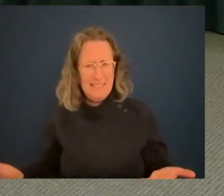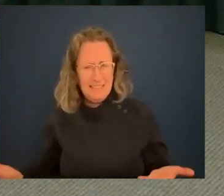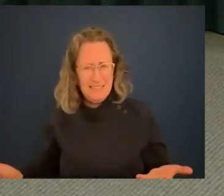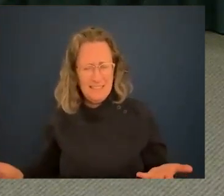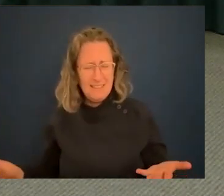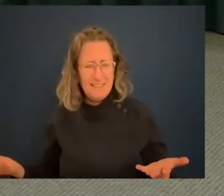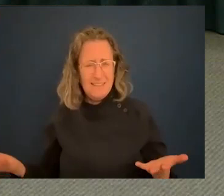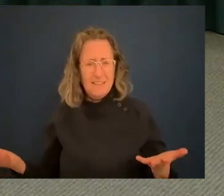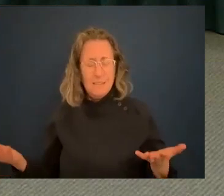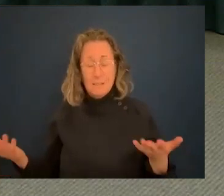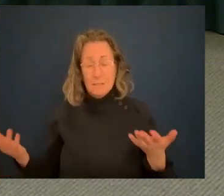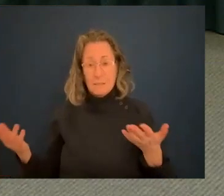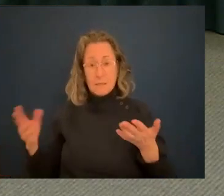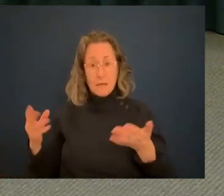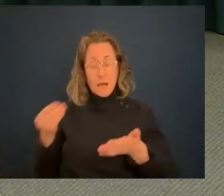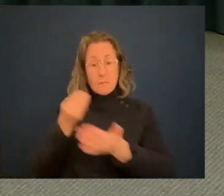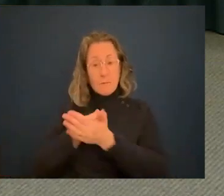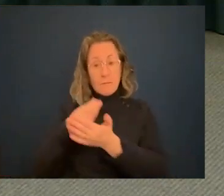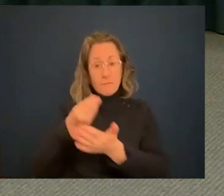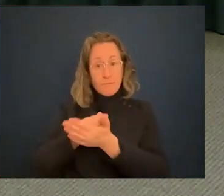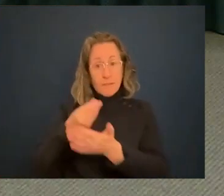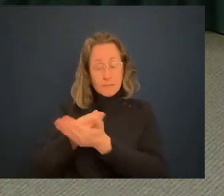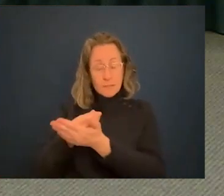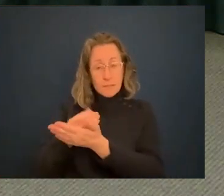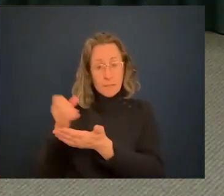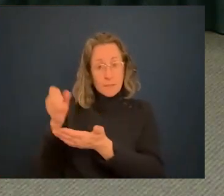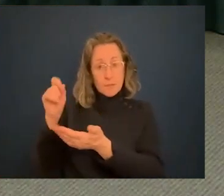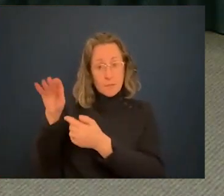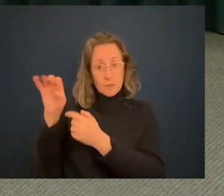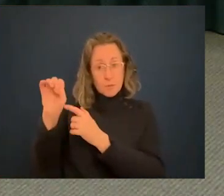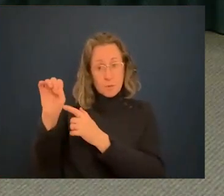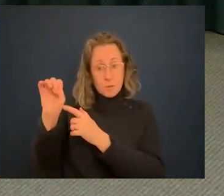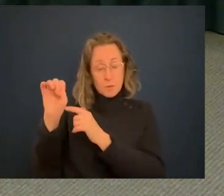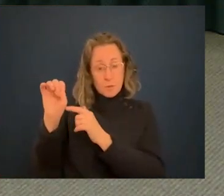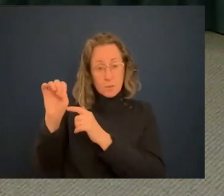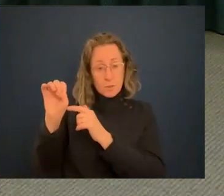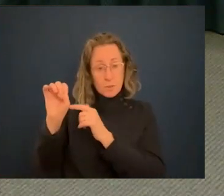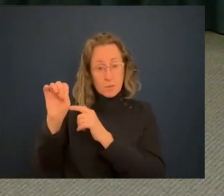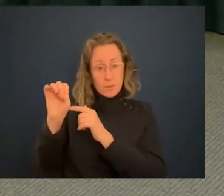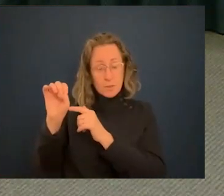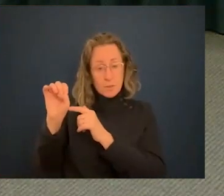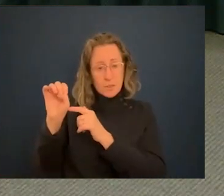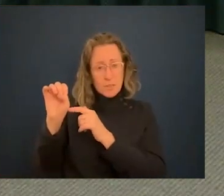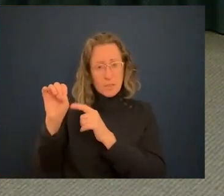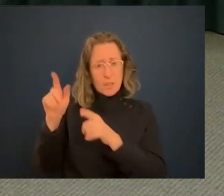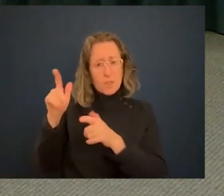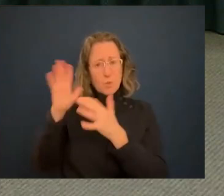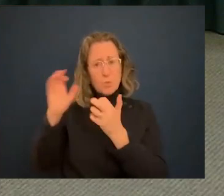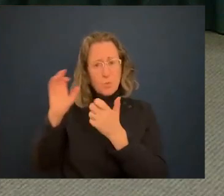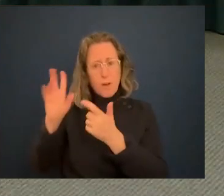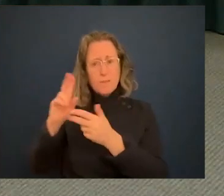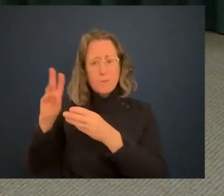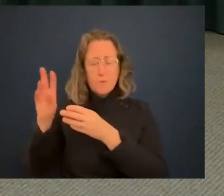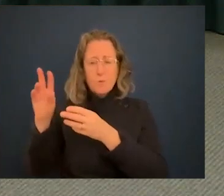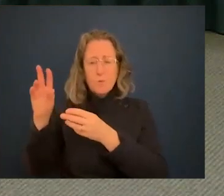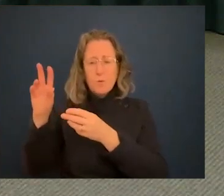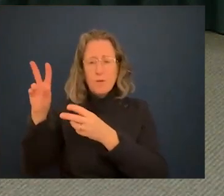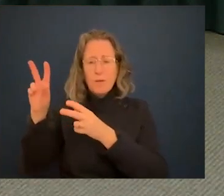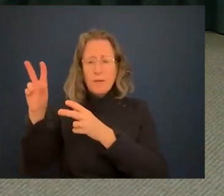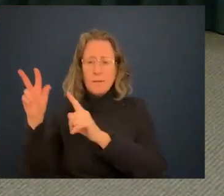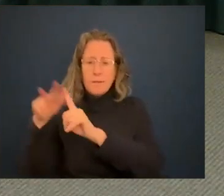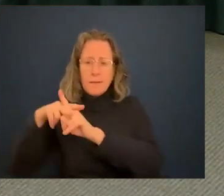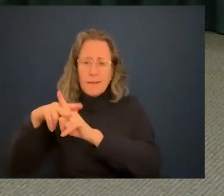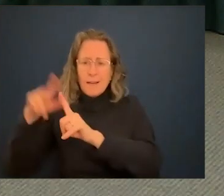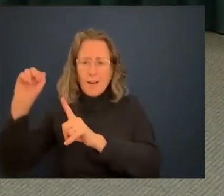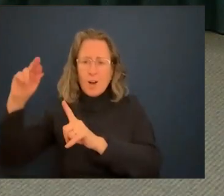using the funding source that you're looking to do later on in this agenda and and I think